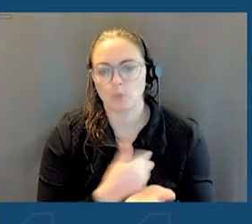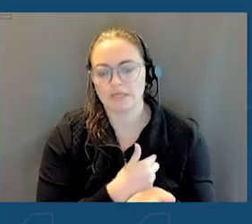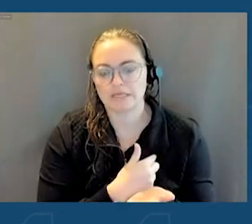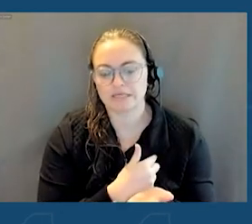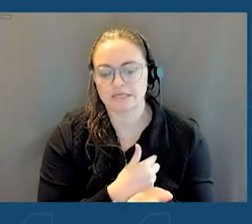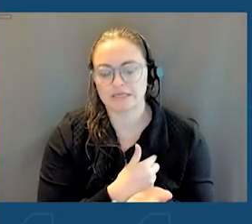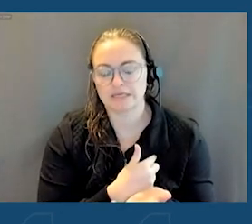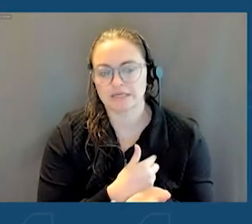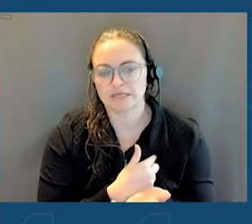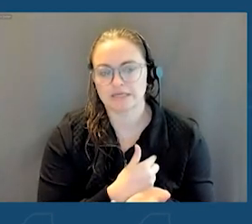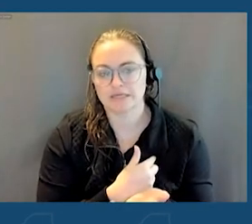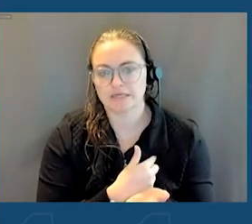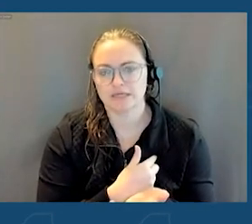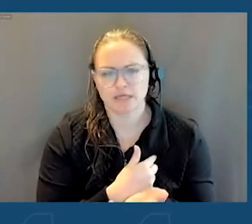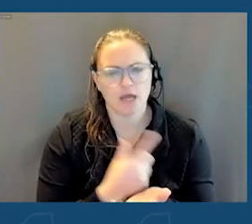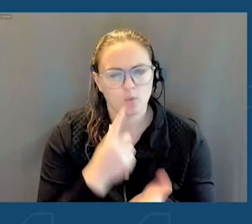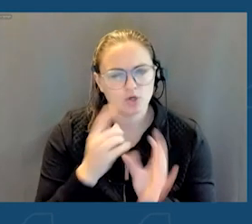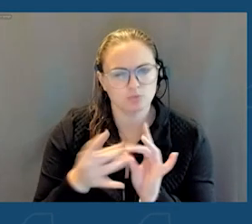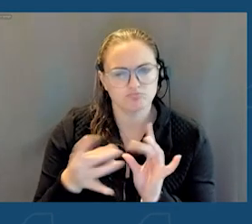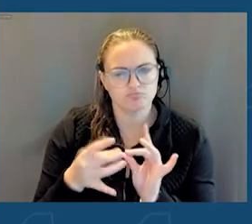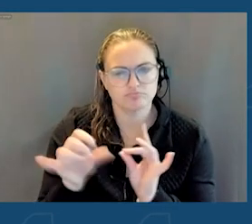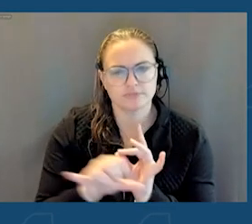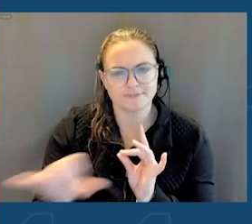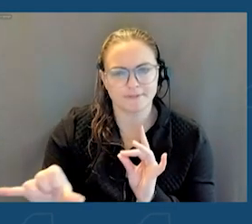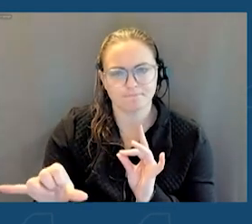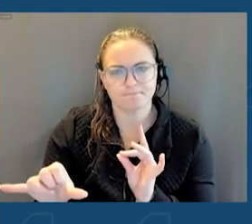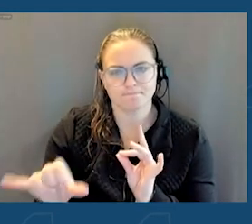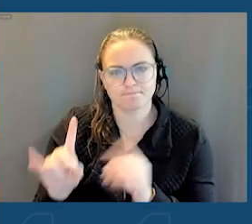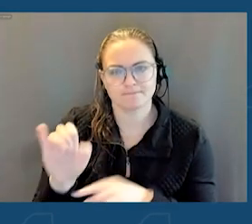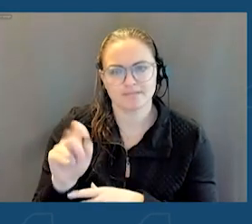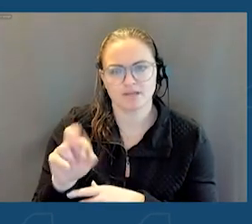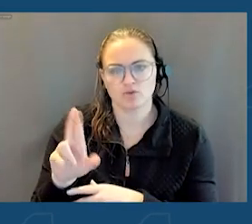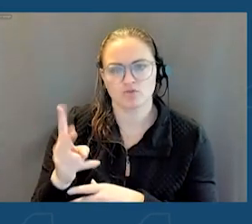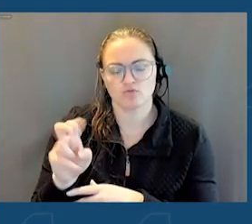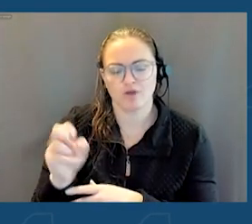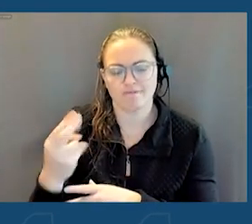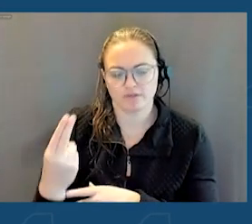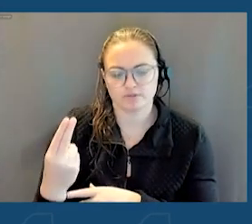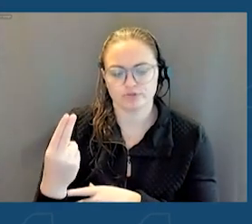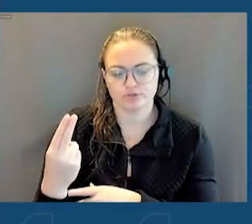I just want to echo what the governor said about Dick Ravich. This is